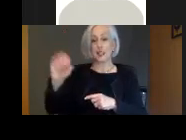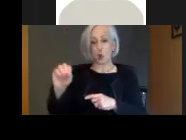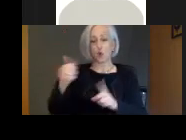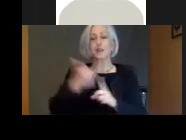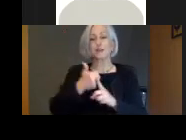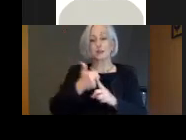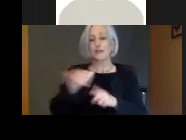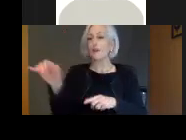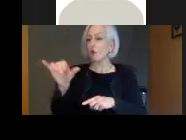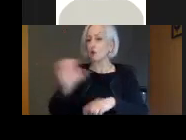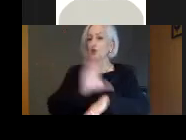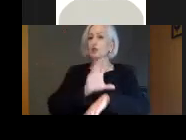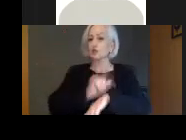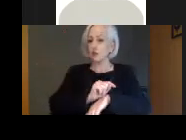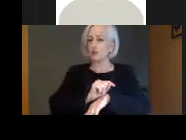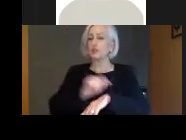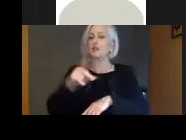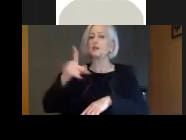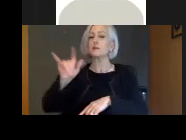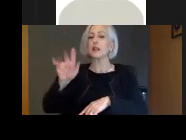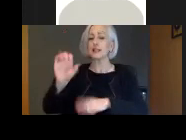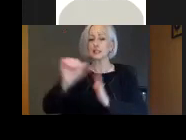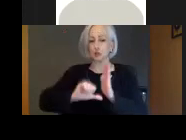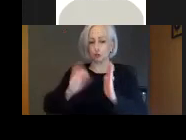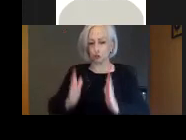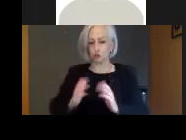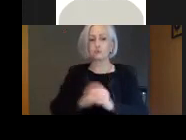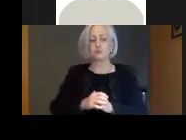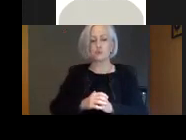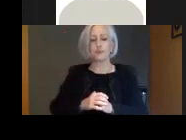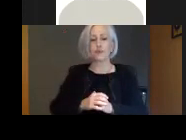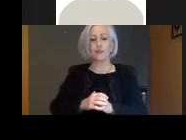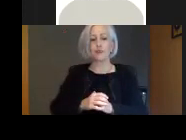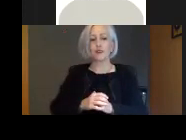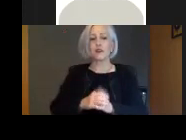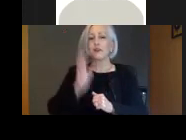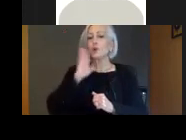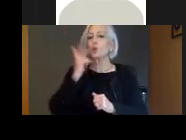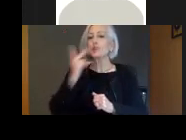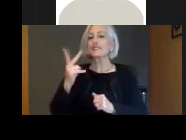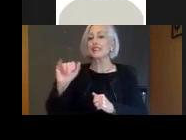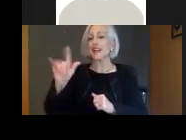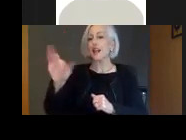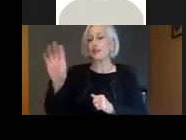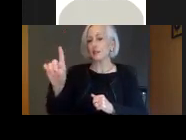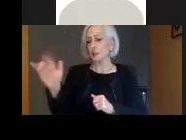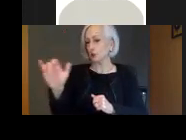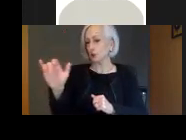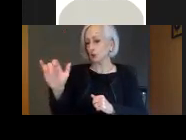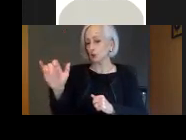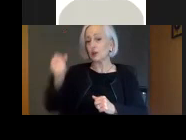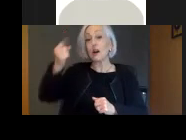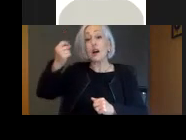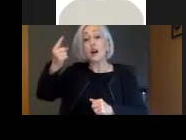surgeon. Once again, Alfred. Alfred is these are key people. We would not make the progress